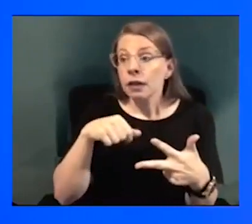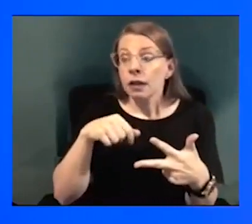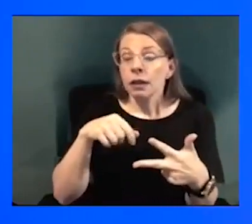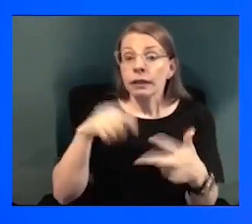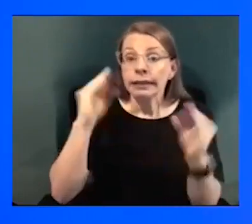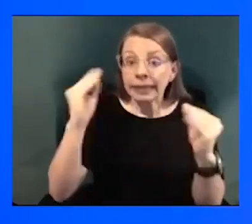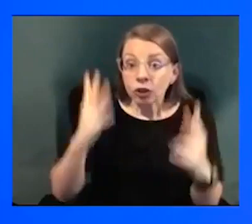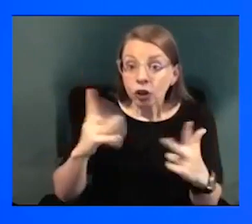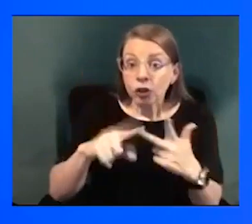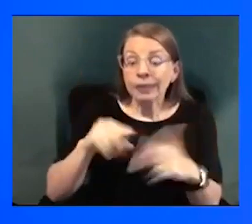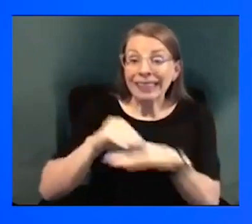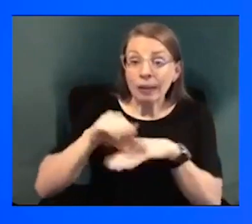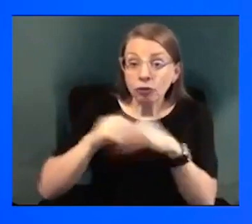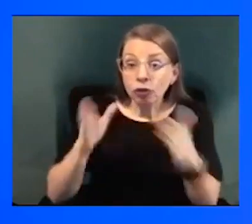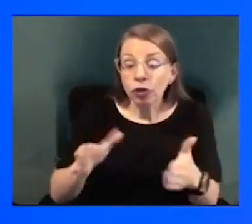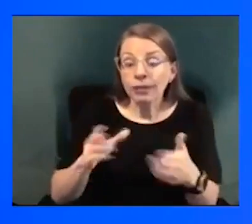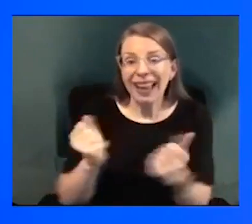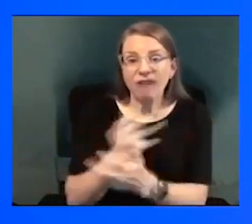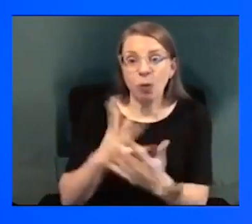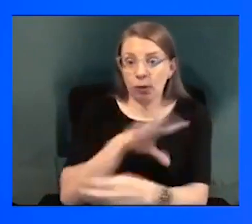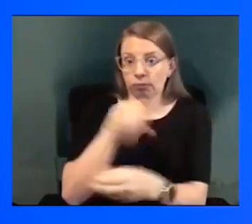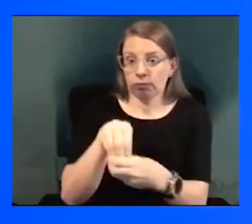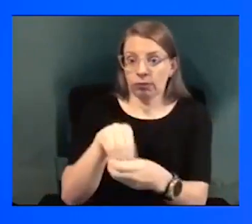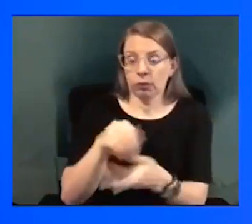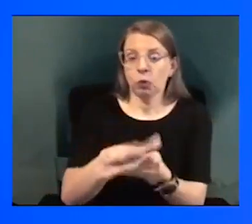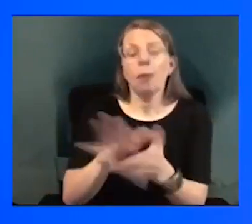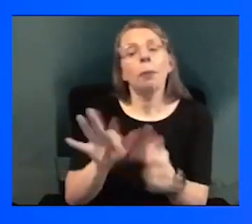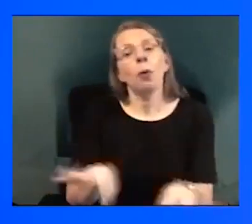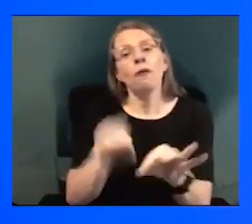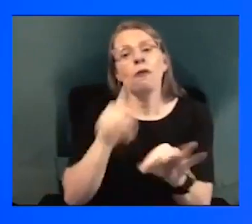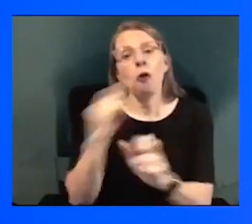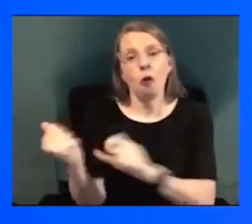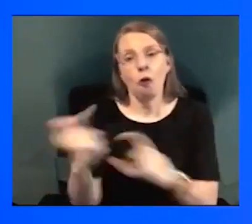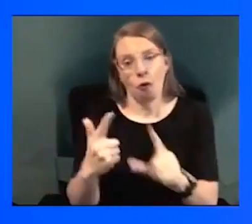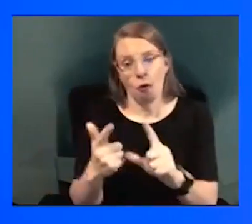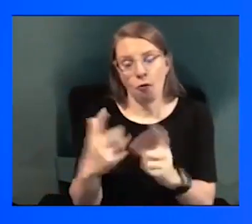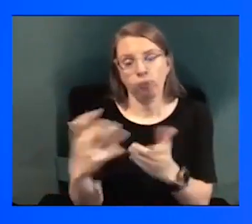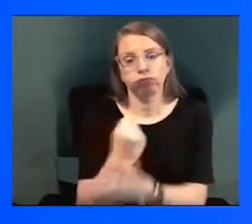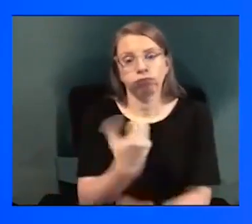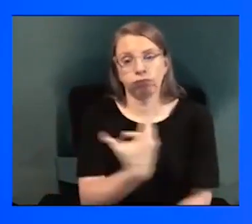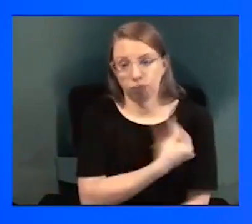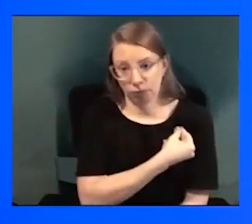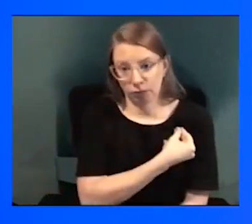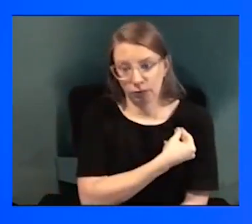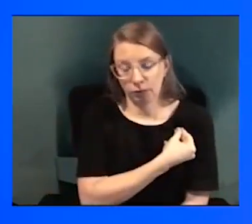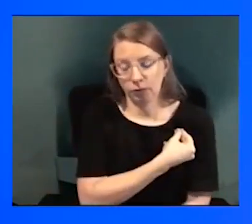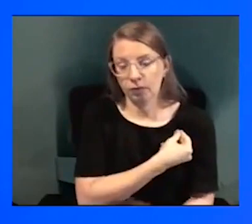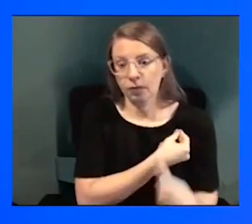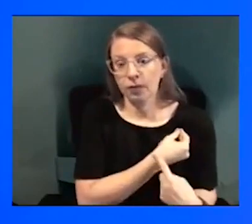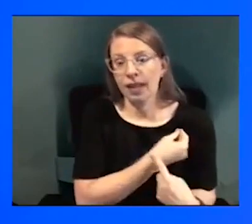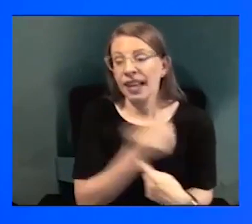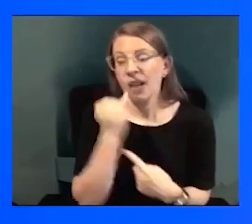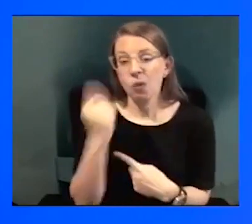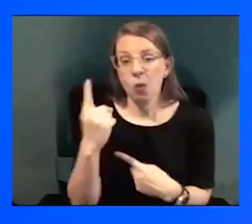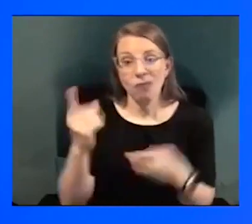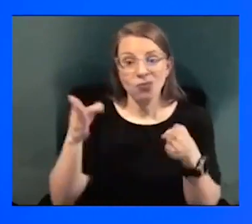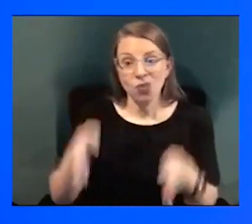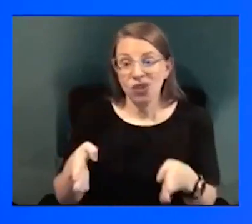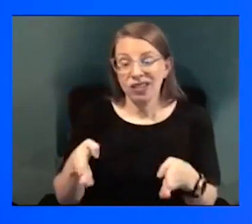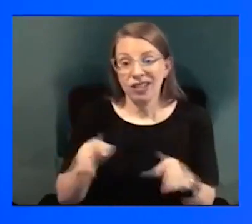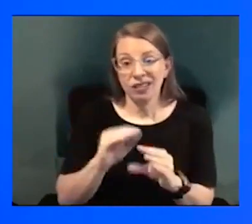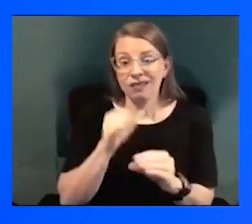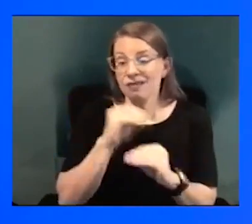of stuff, I think it's important for everybody to get vaccinated because, again, you're only as strong as your weakest link. And we see that whether